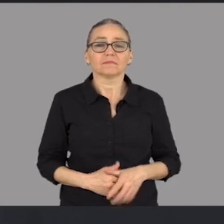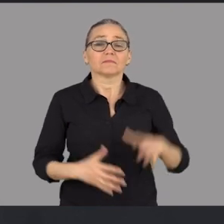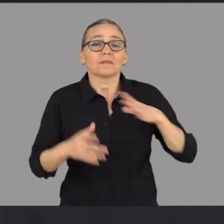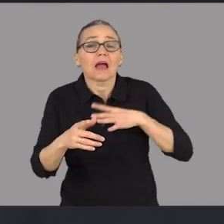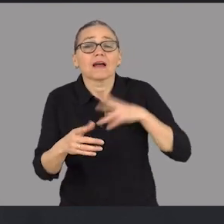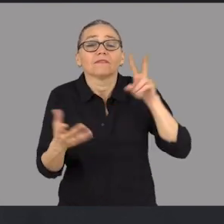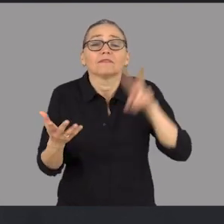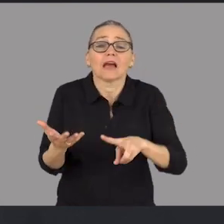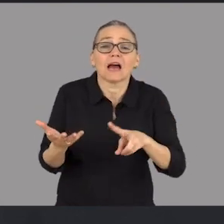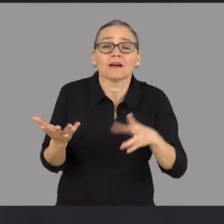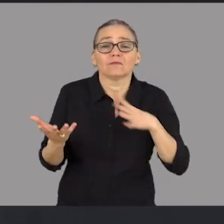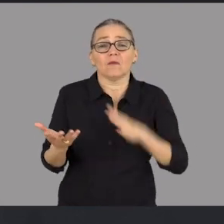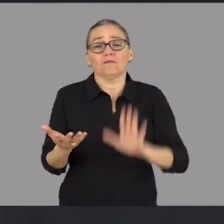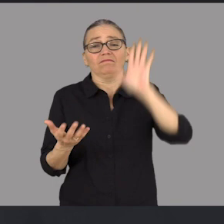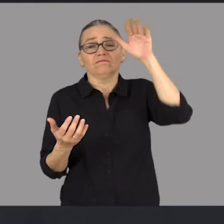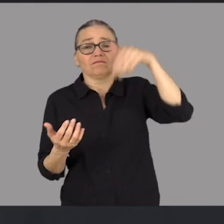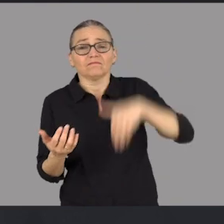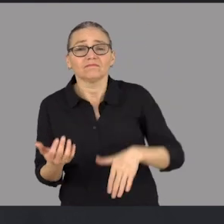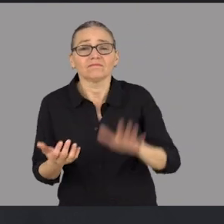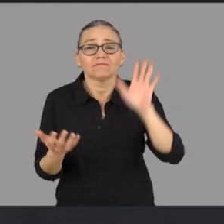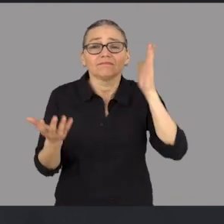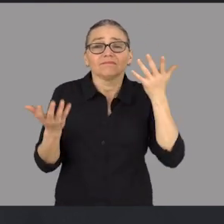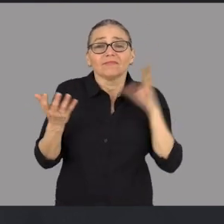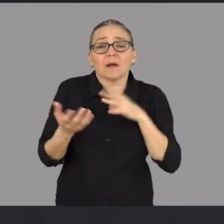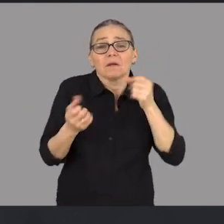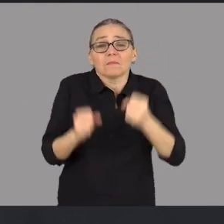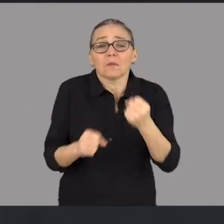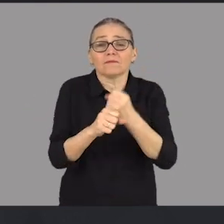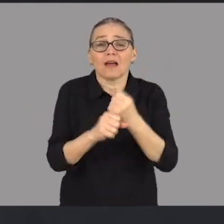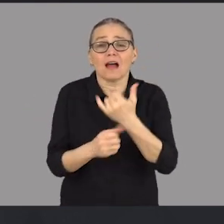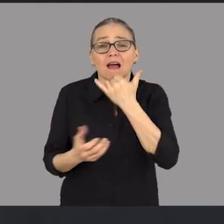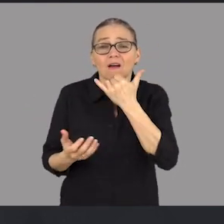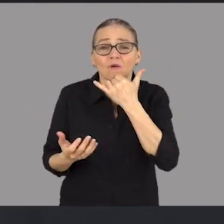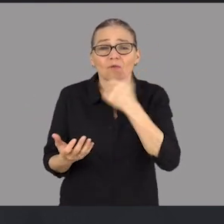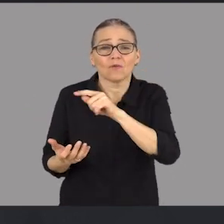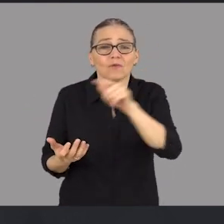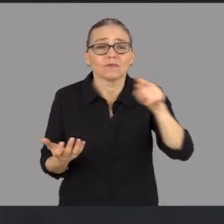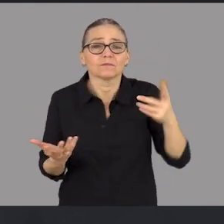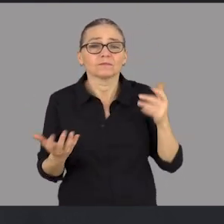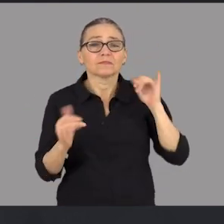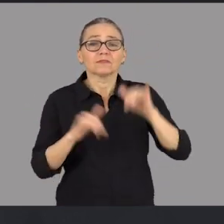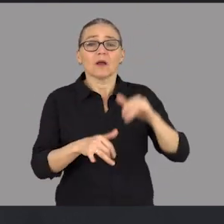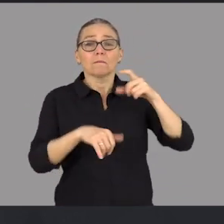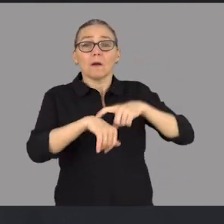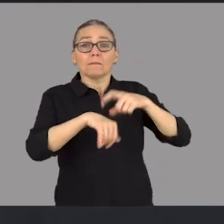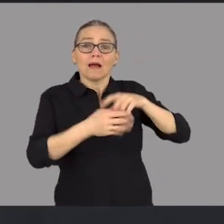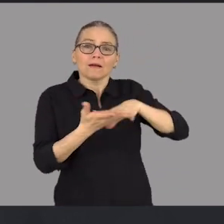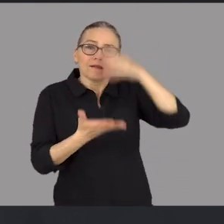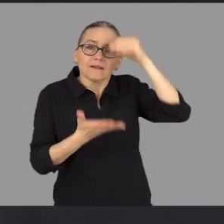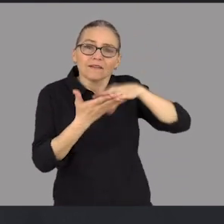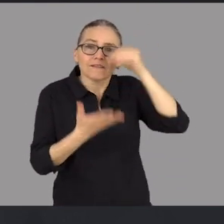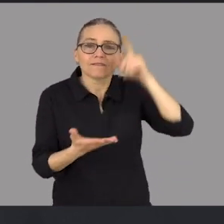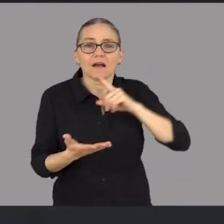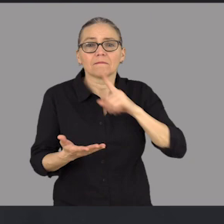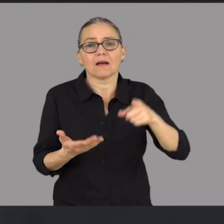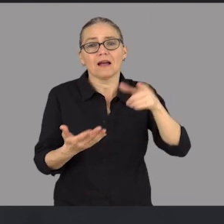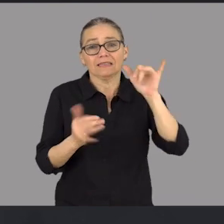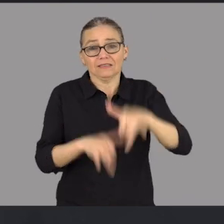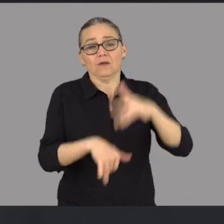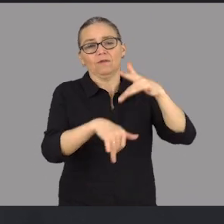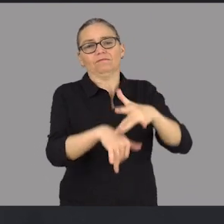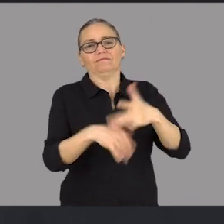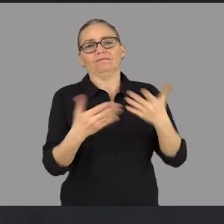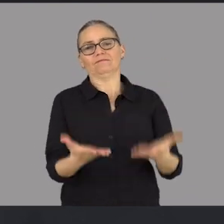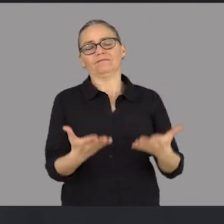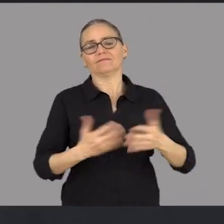Really, HR people, I feel for you. Yeah, but that's really what it is. There's